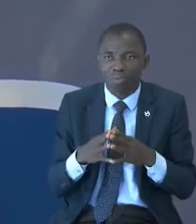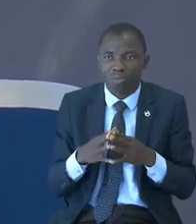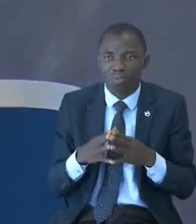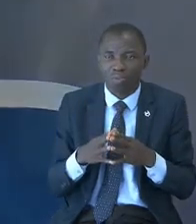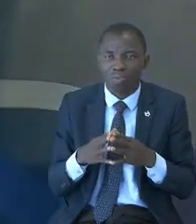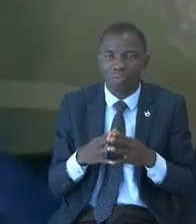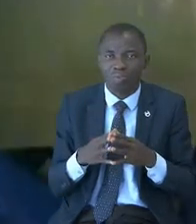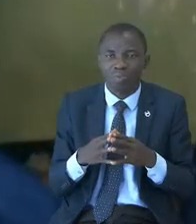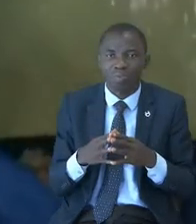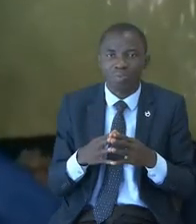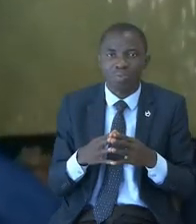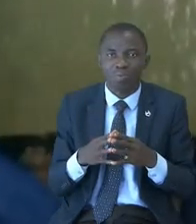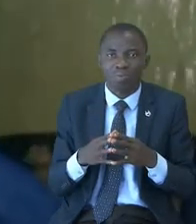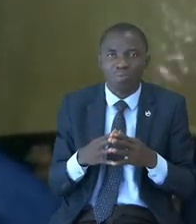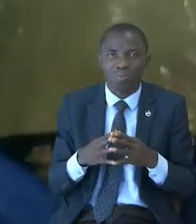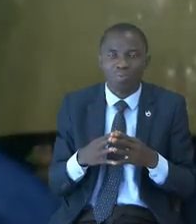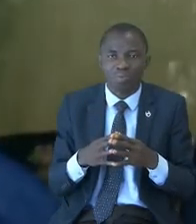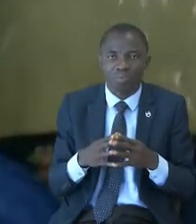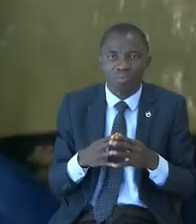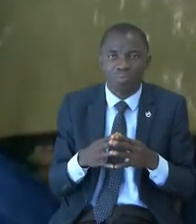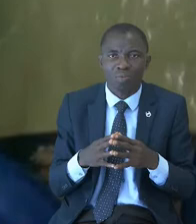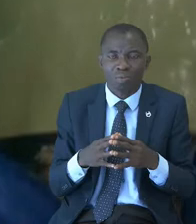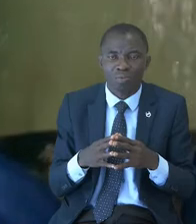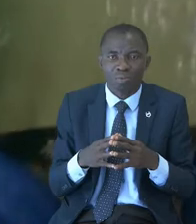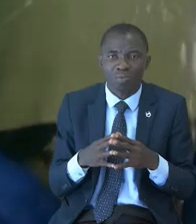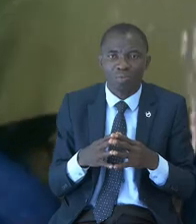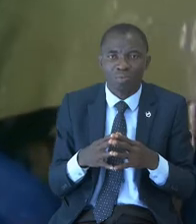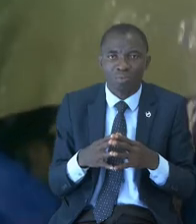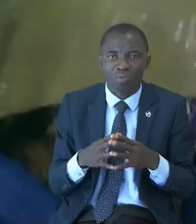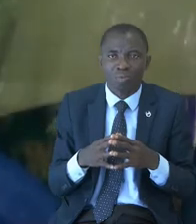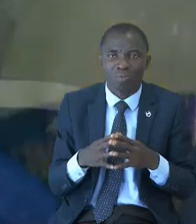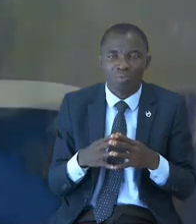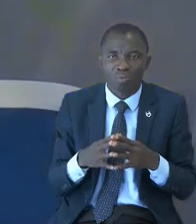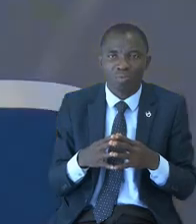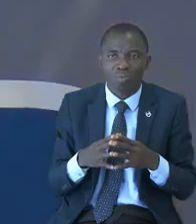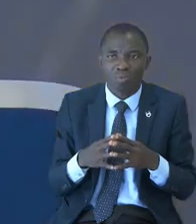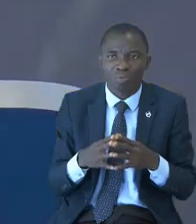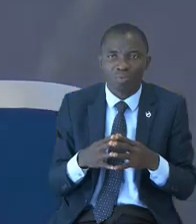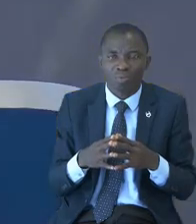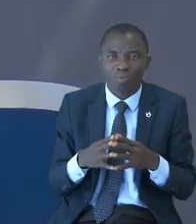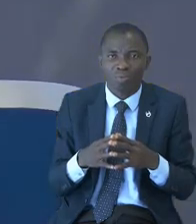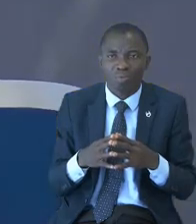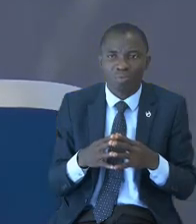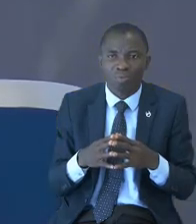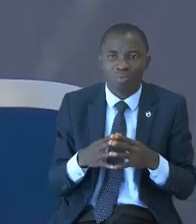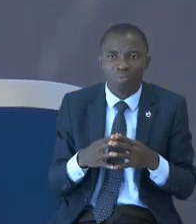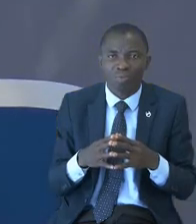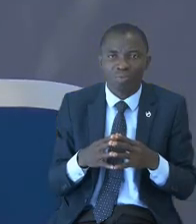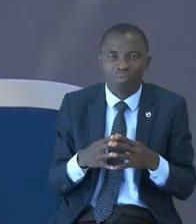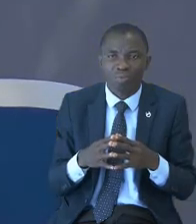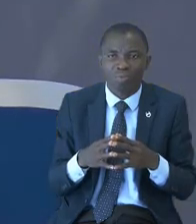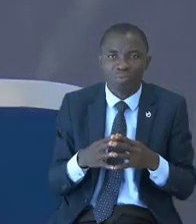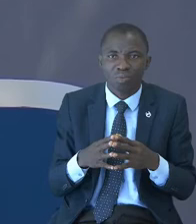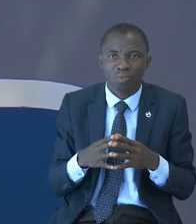do it very well and make sure you write very legibly and clearly. And if somebody is, and if the Converse